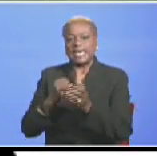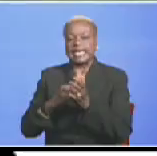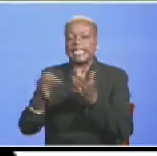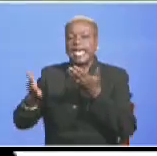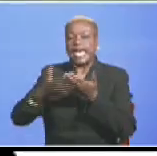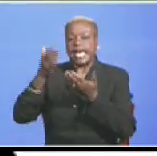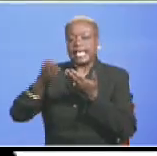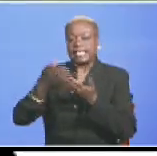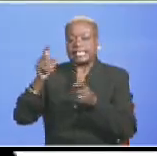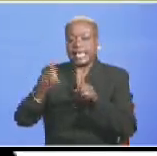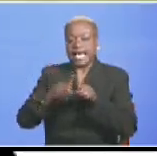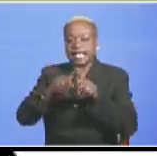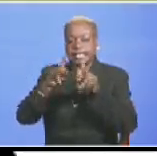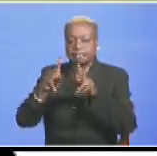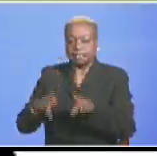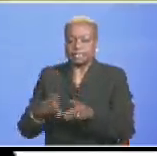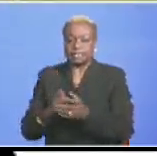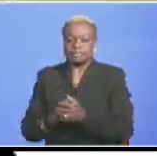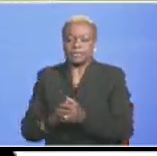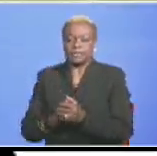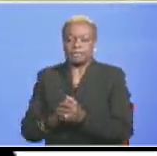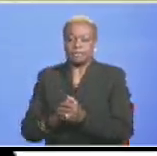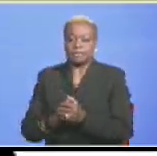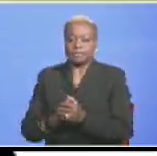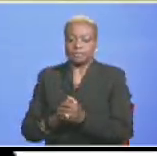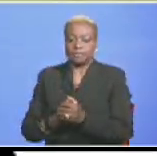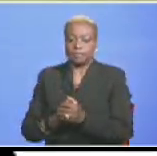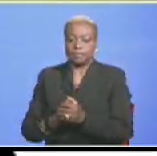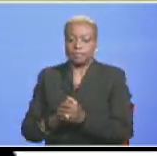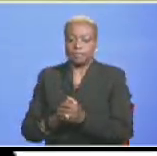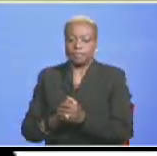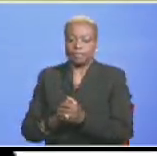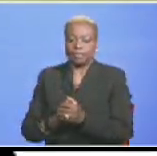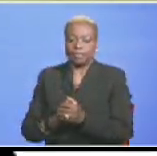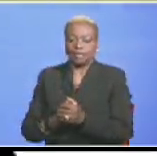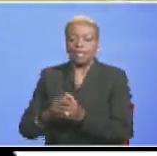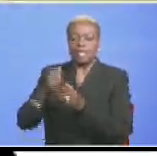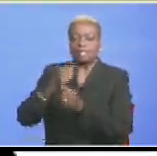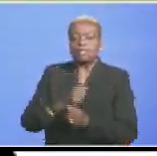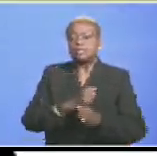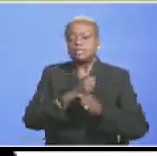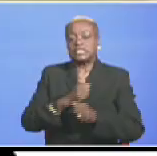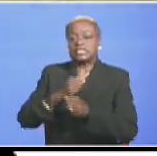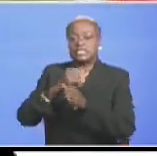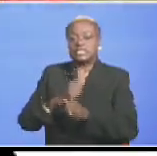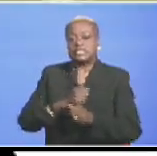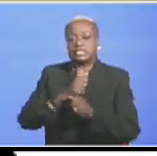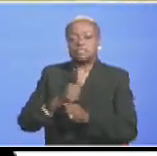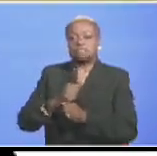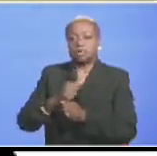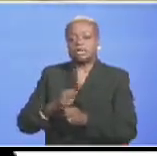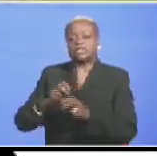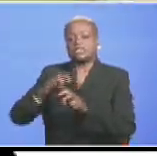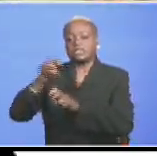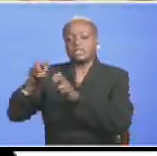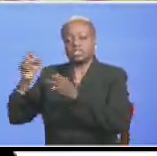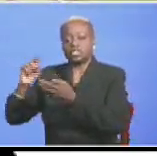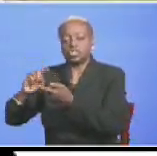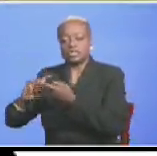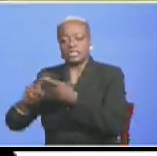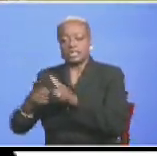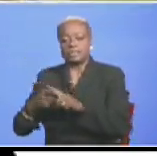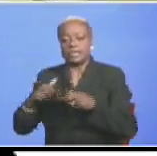simple as possible. Sports tourism continuing to grow in the Bahamas, and it's one of the vehicles for people who like to